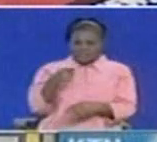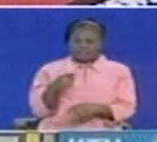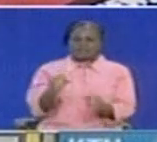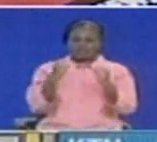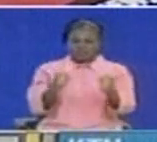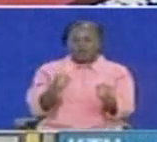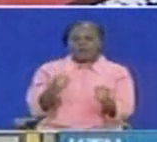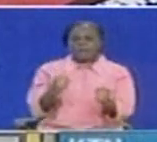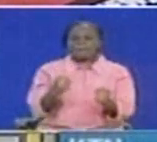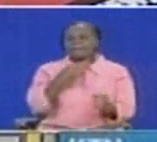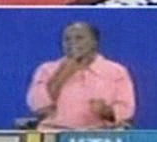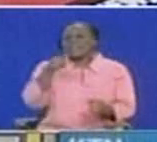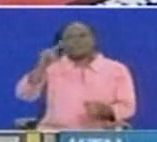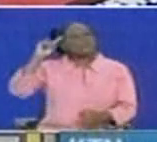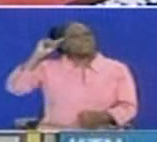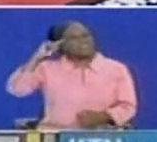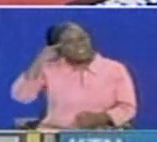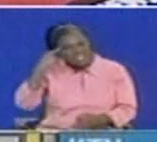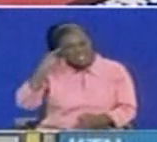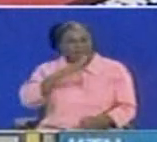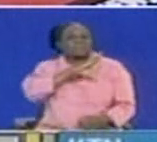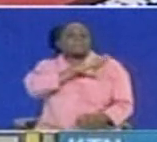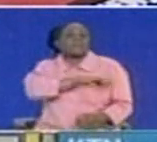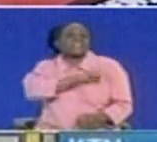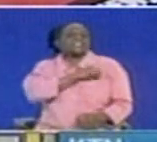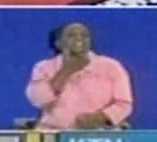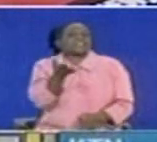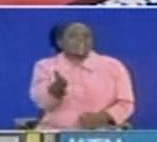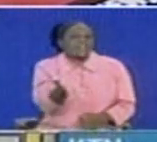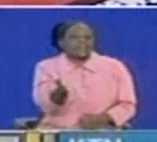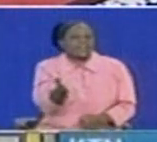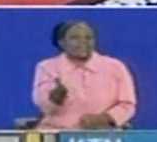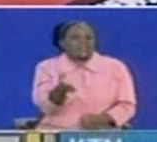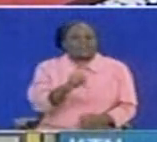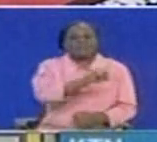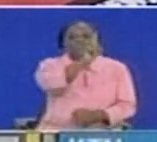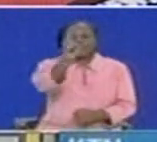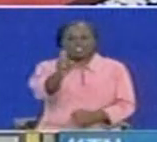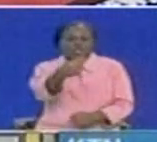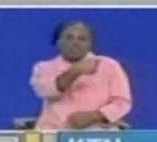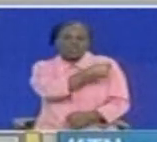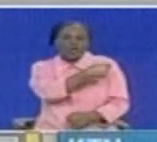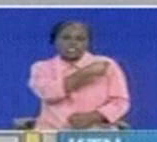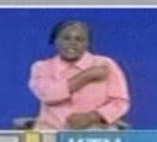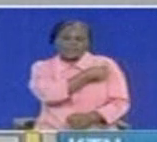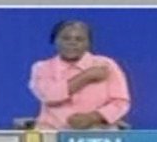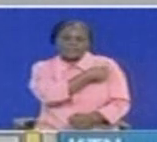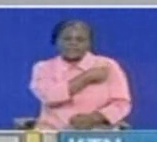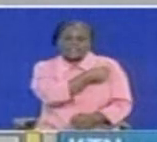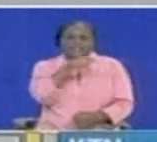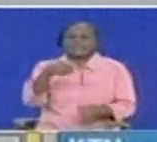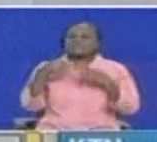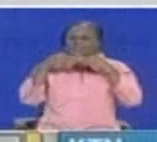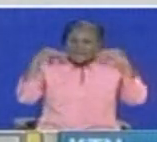mortician. If you think the patient should have lived, ask the surgeons. But the